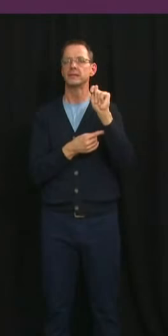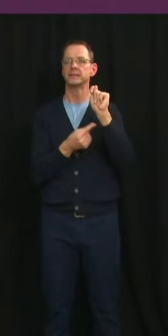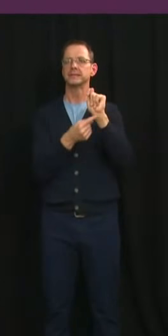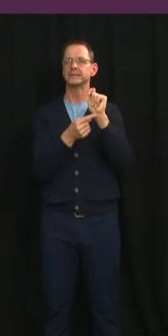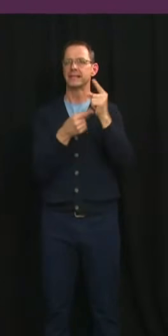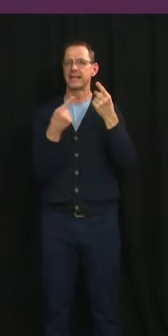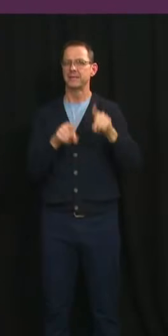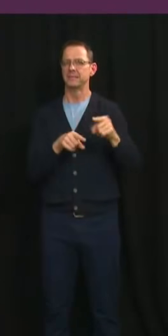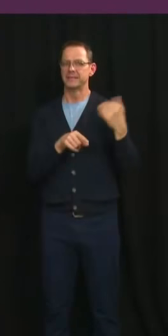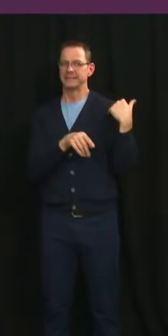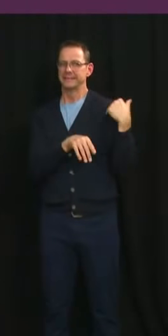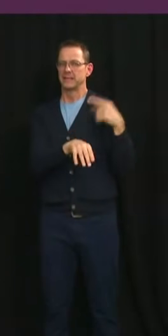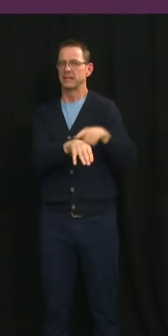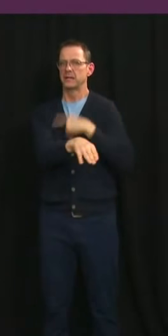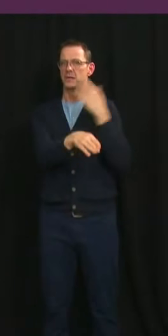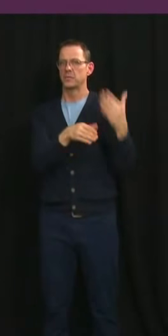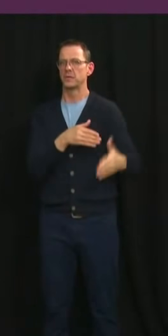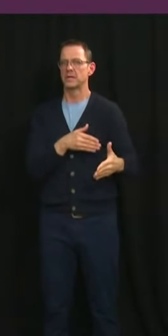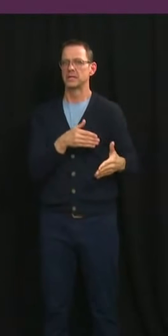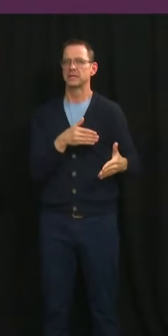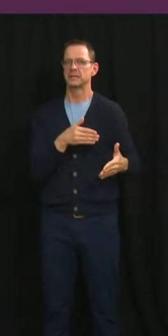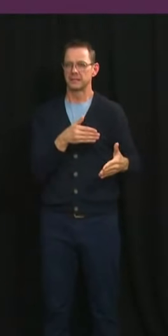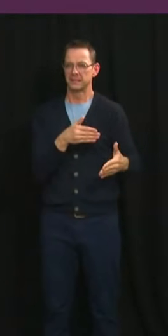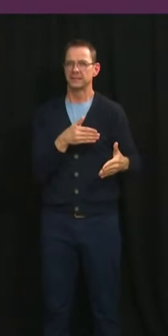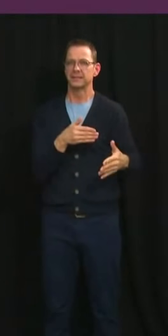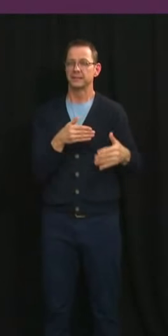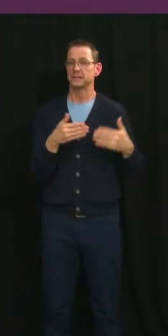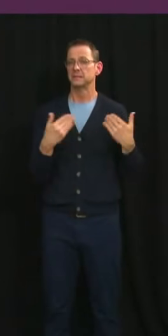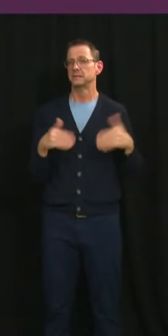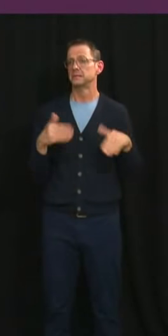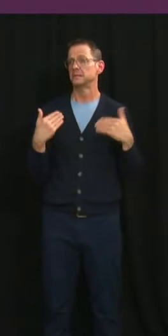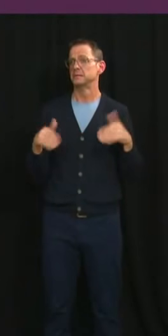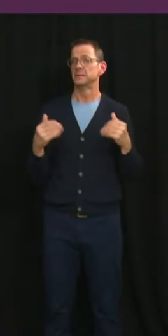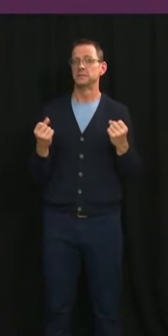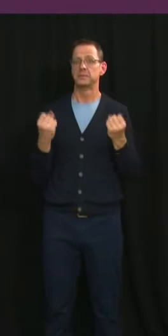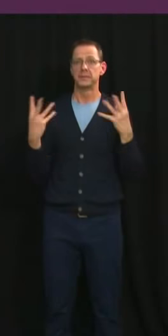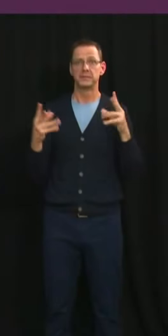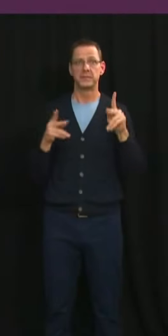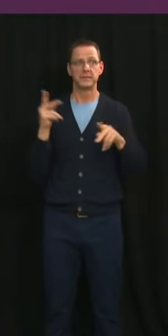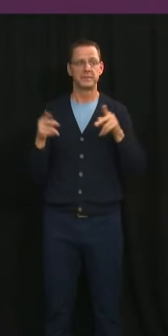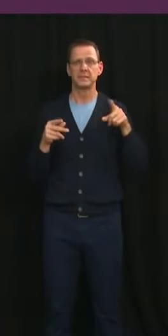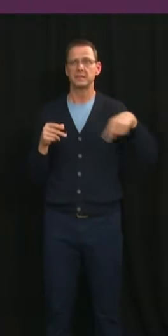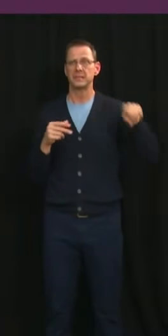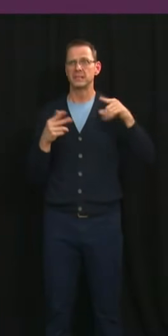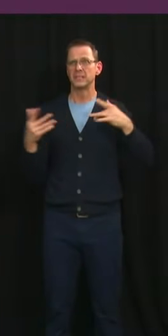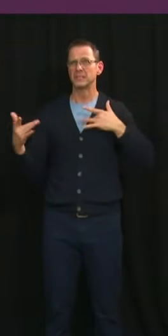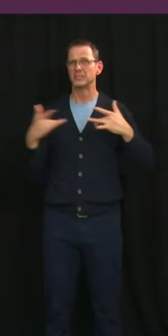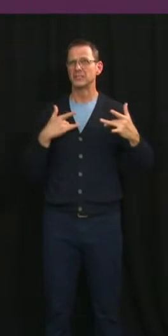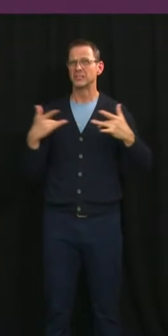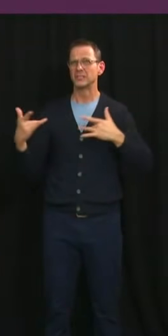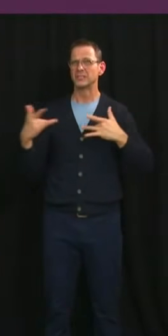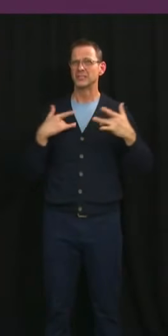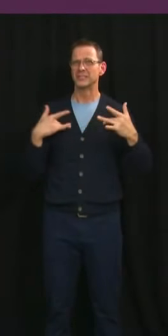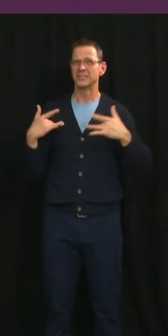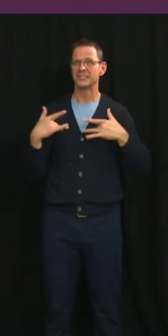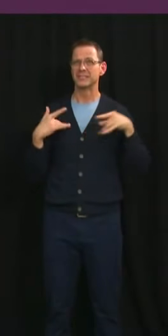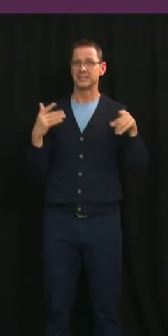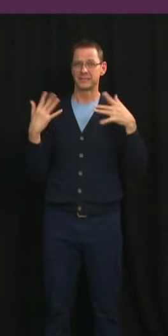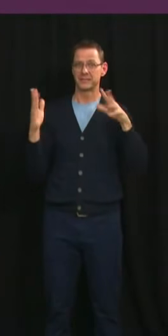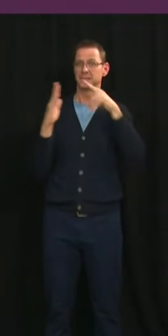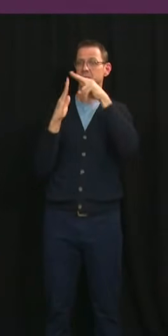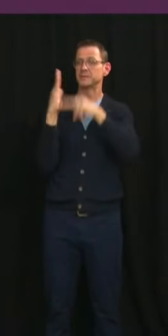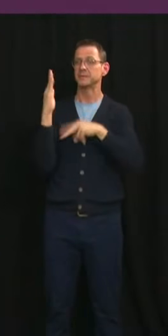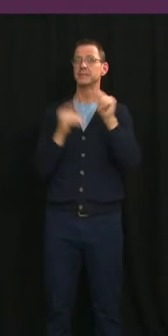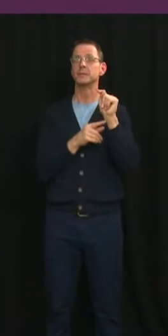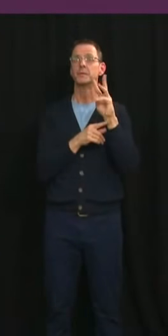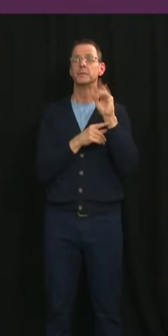not shared with Albertans when we first provided information about this outbreak on Twitter over the weekend. I want to be clear that